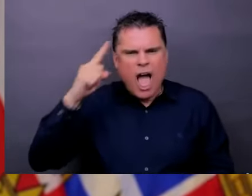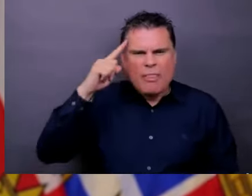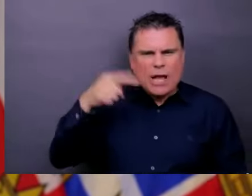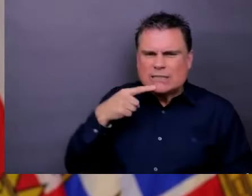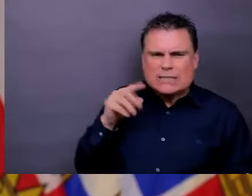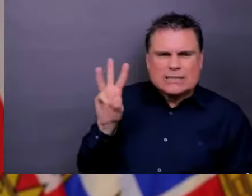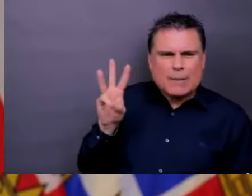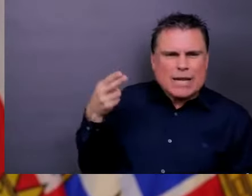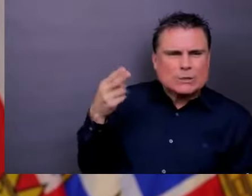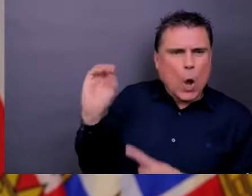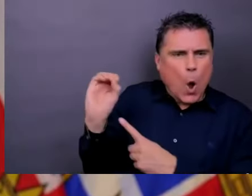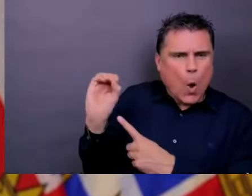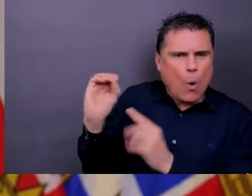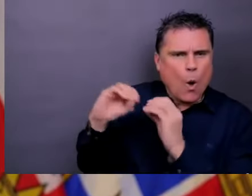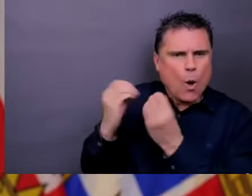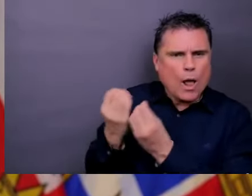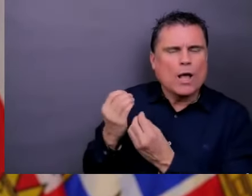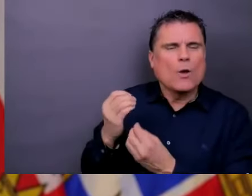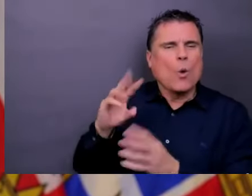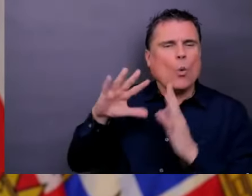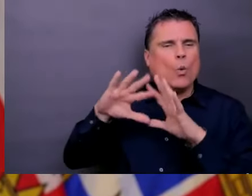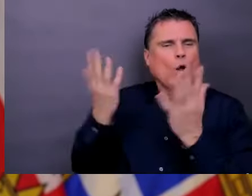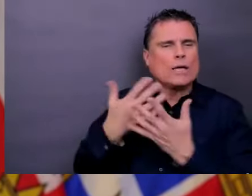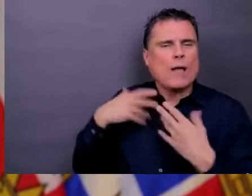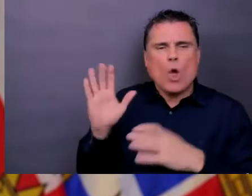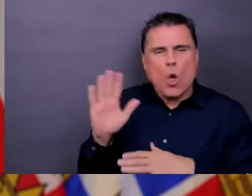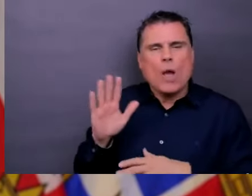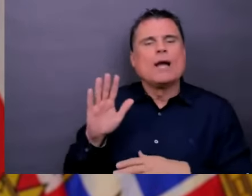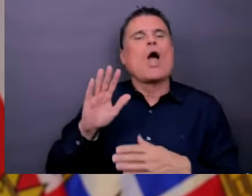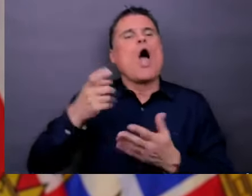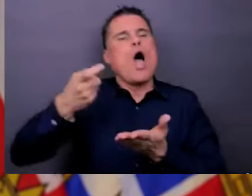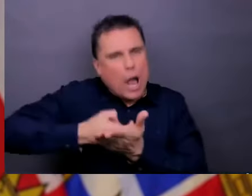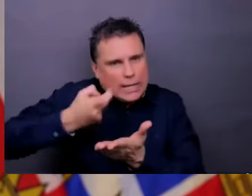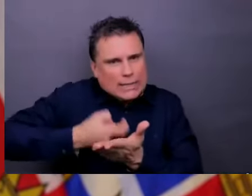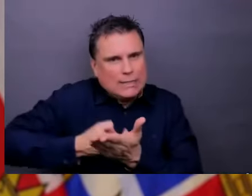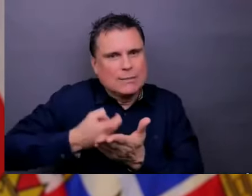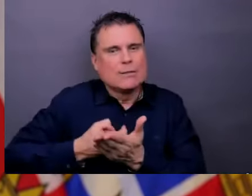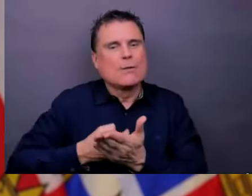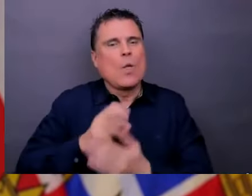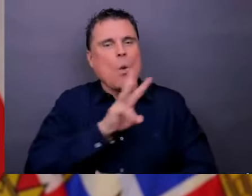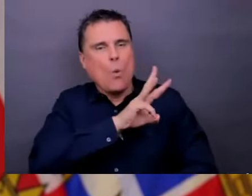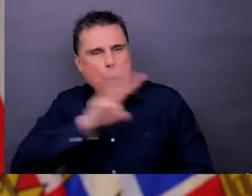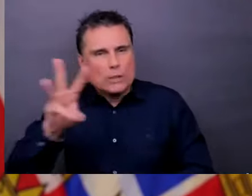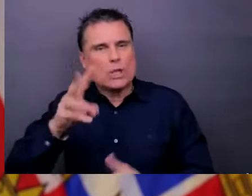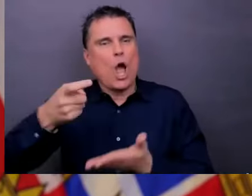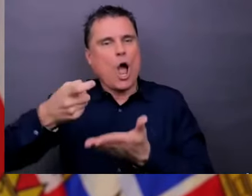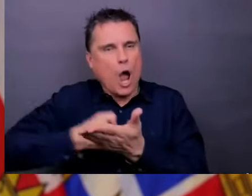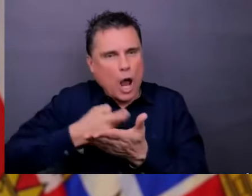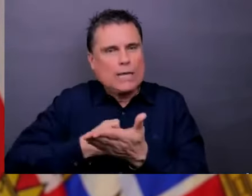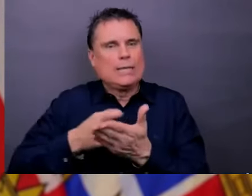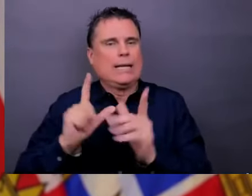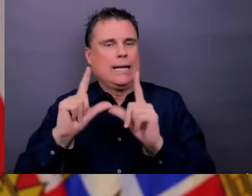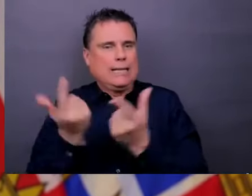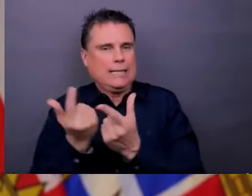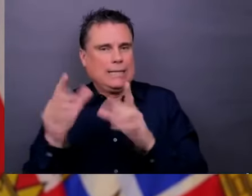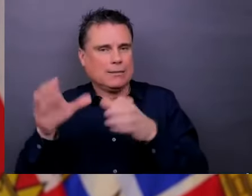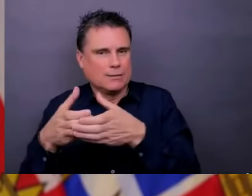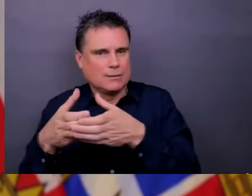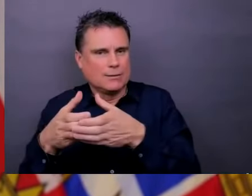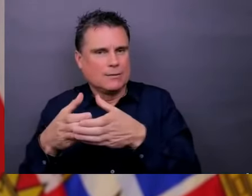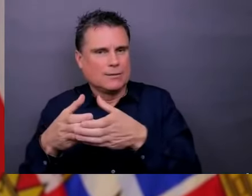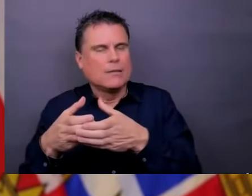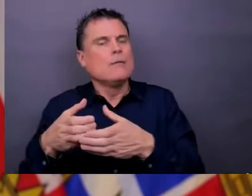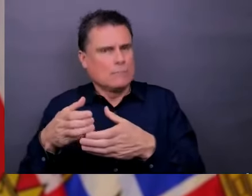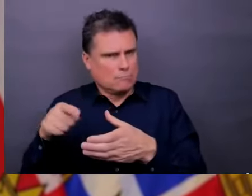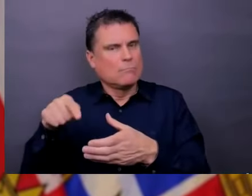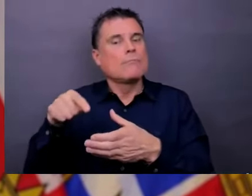an updated proposal from them in the last few weeks. So, you know, we, as I said before, we're happy to look at that, and